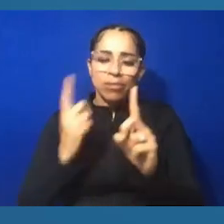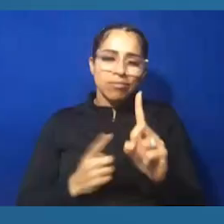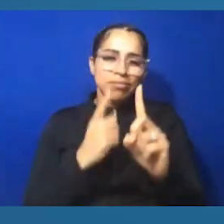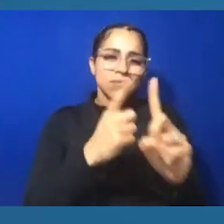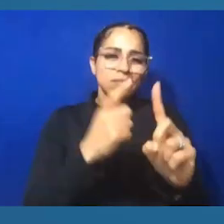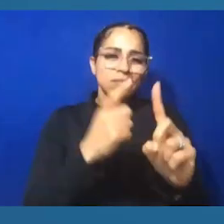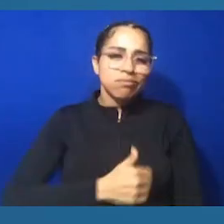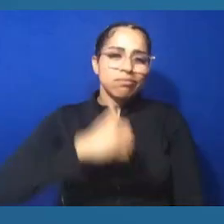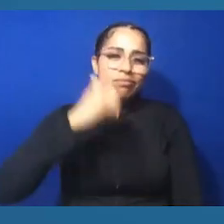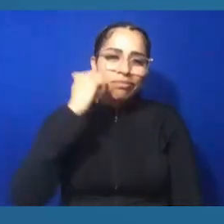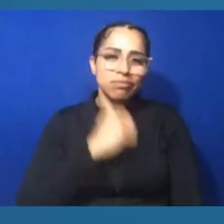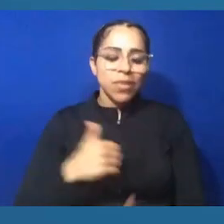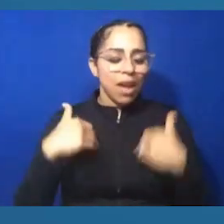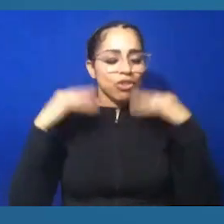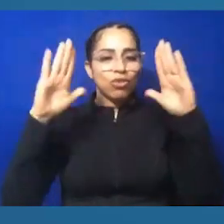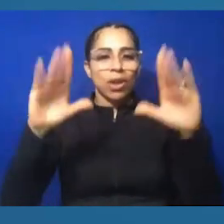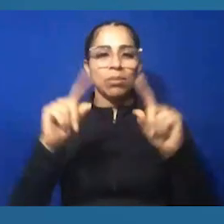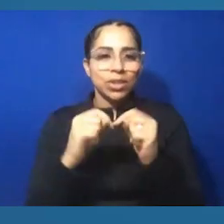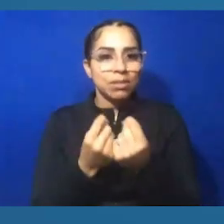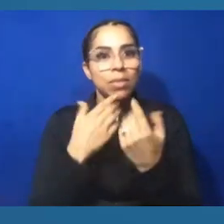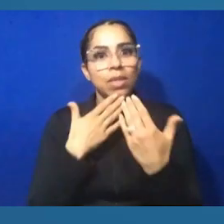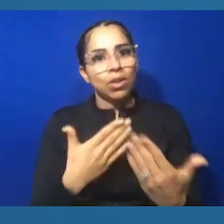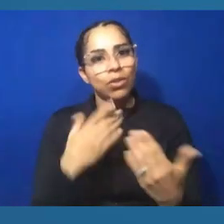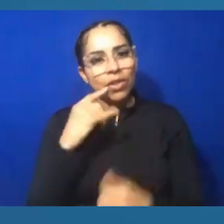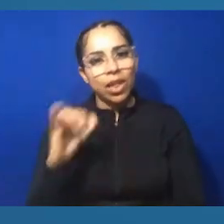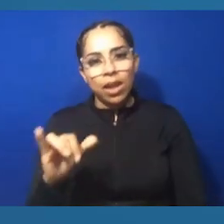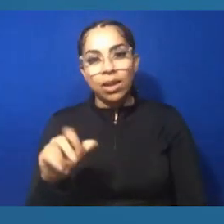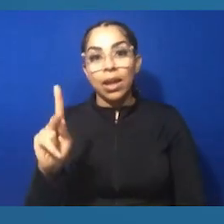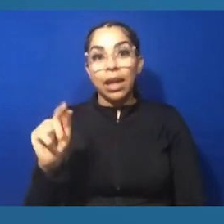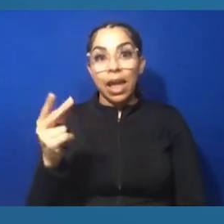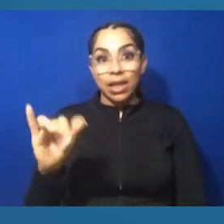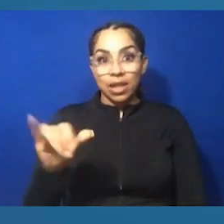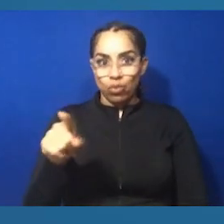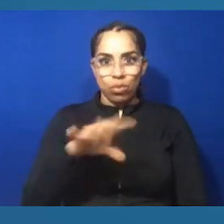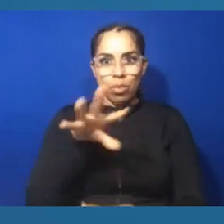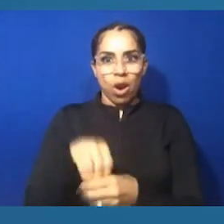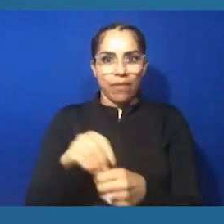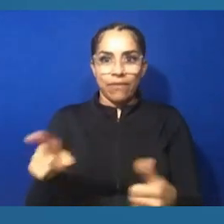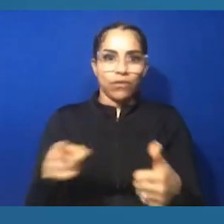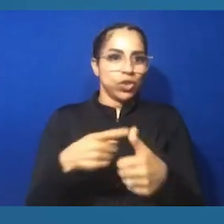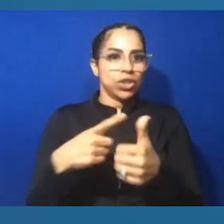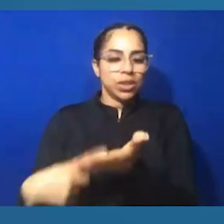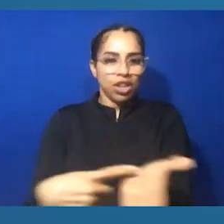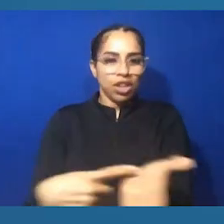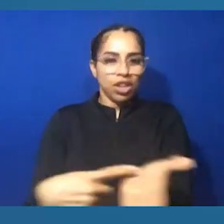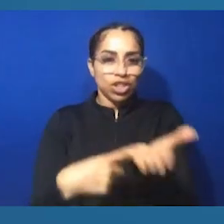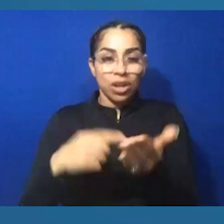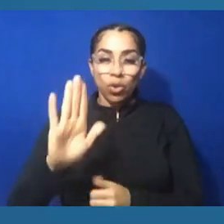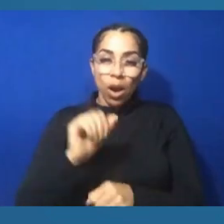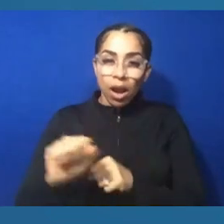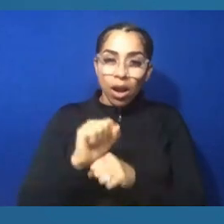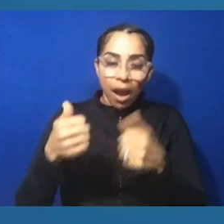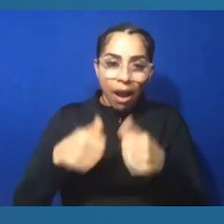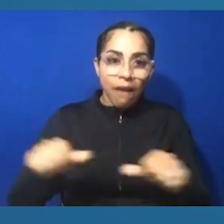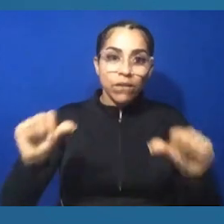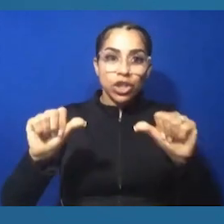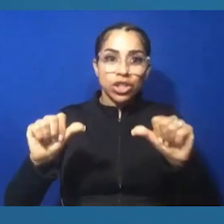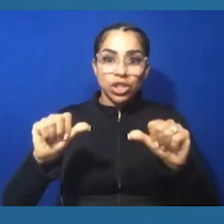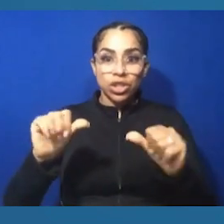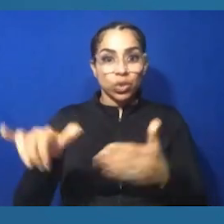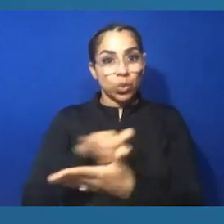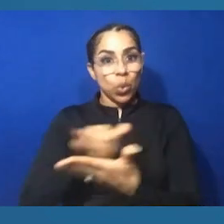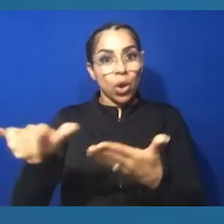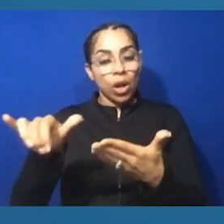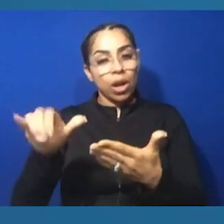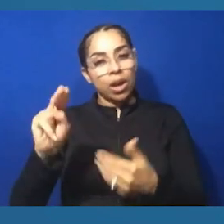incredible team, and I thank you for that. And Kathy Wild, you were part of that first discussion, and your efforts in the New York City partnership, and all the business leaders who are